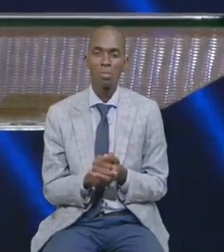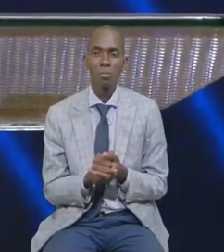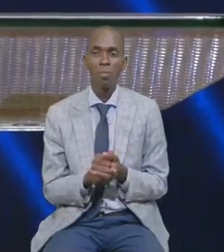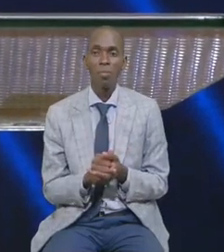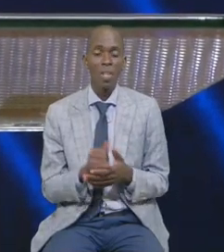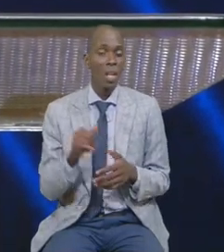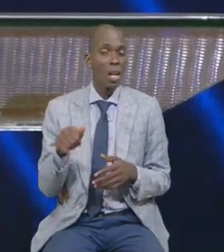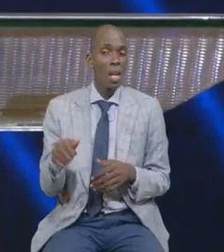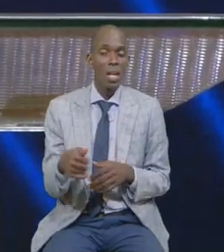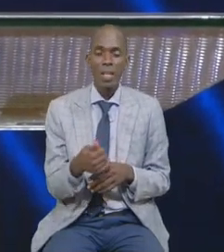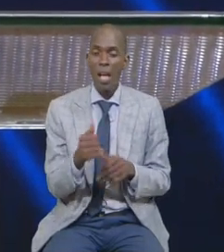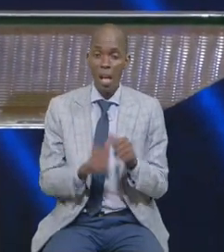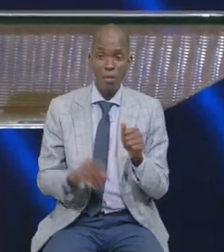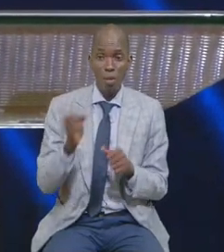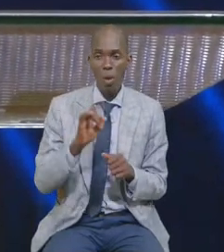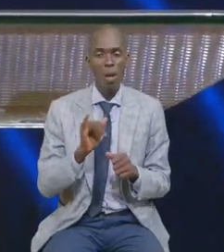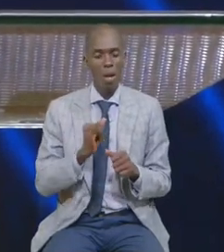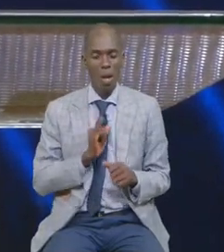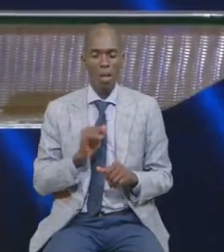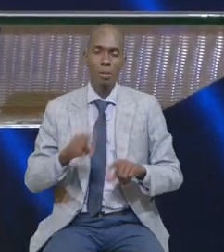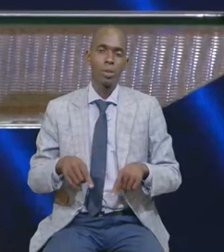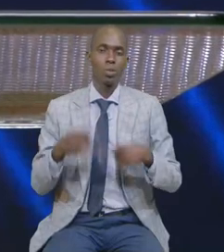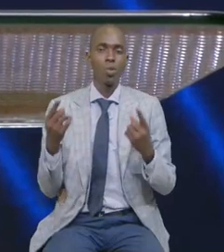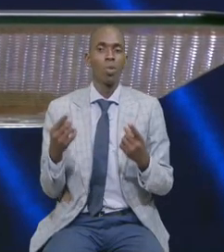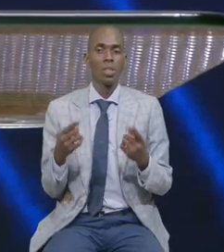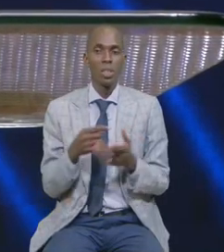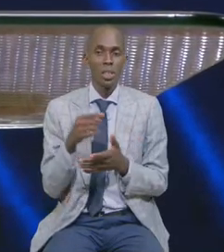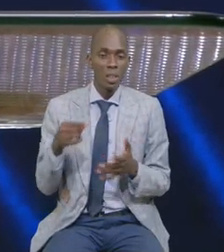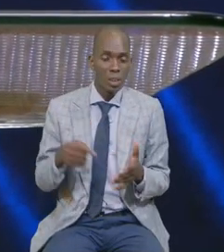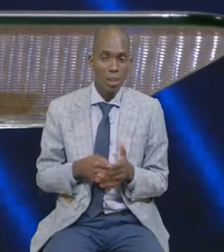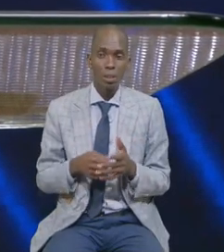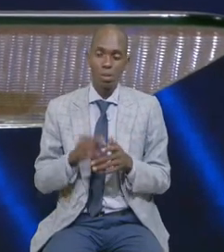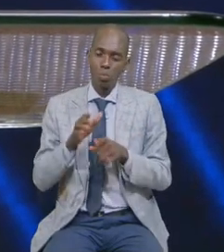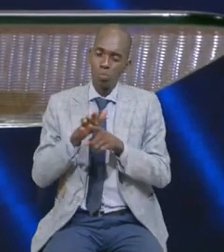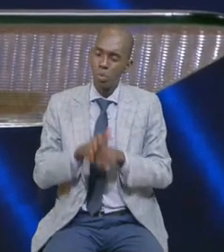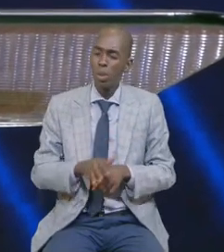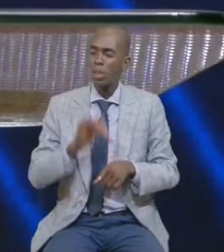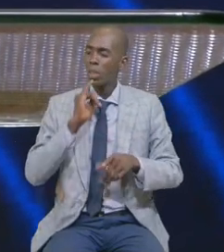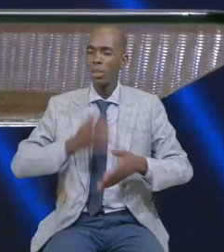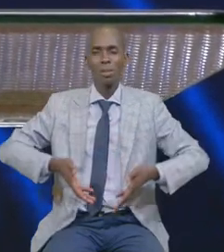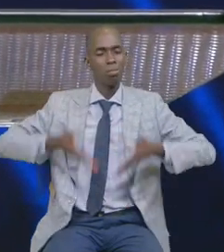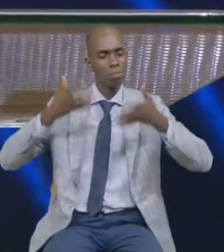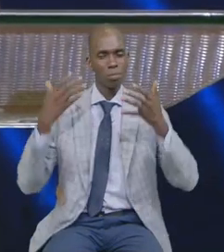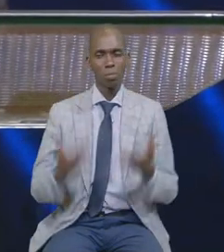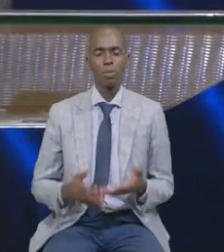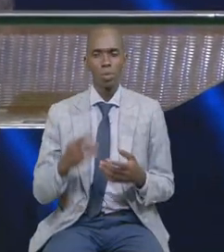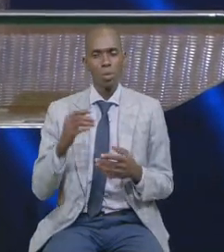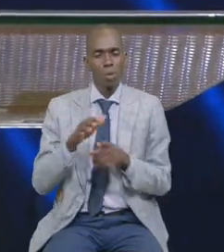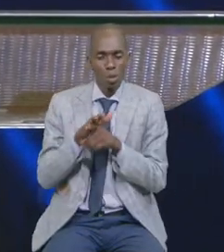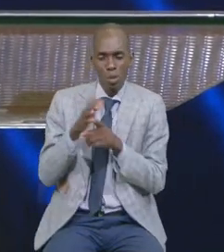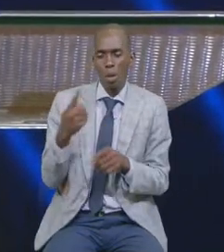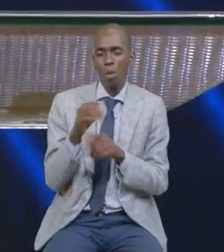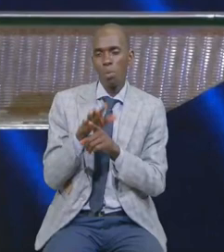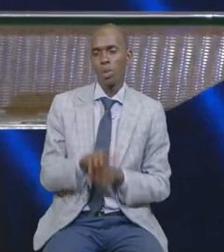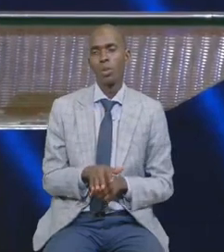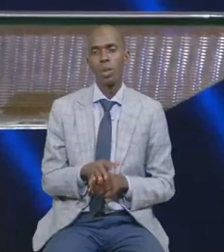anywhere I go, everywhere I go, this pressure is too much, coercion. Then you say,